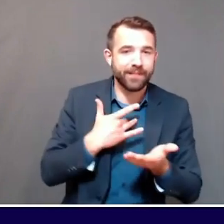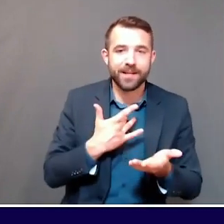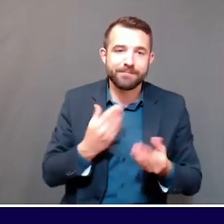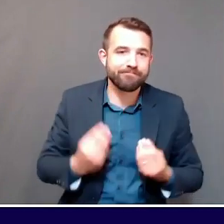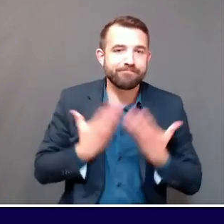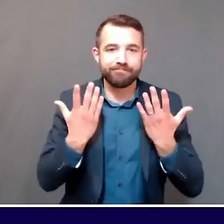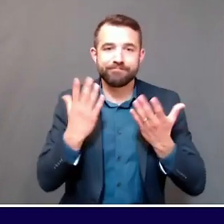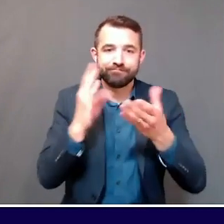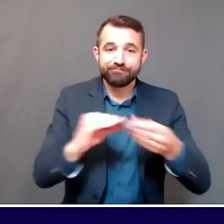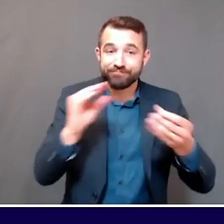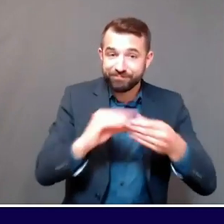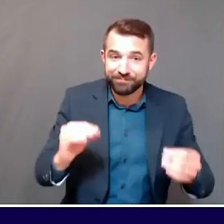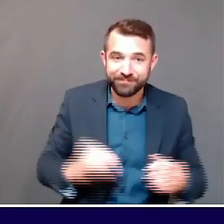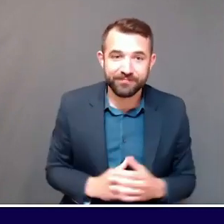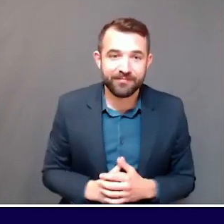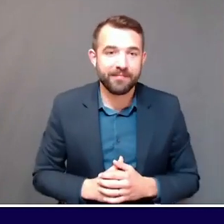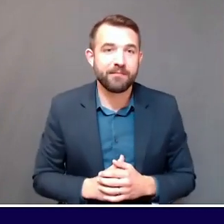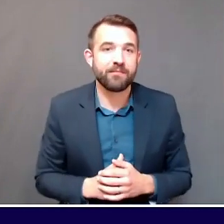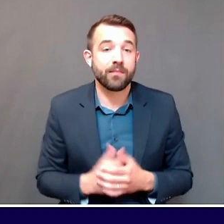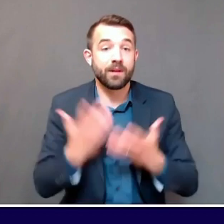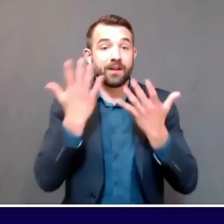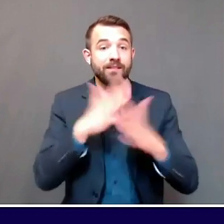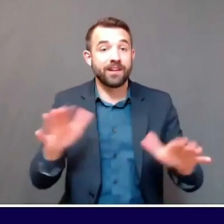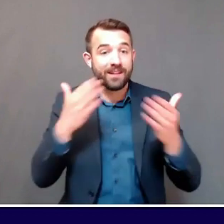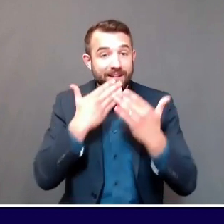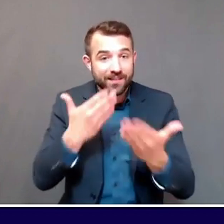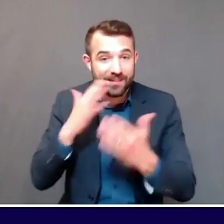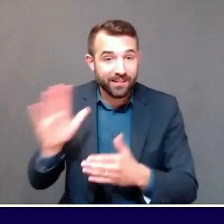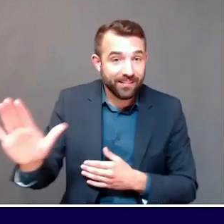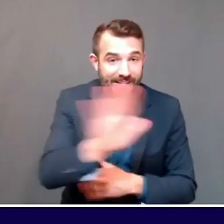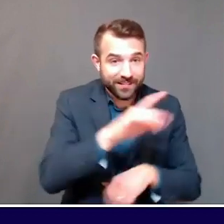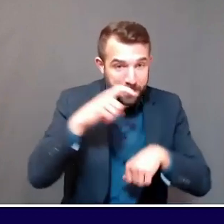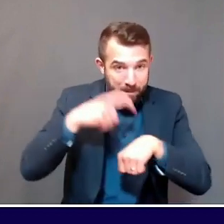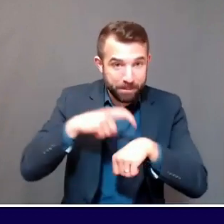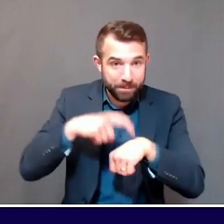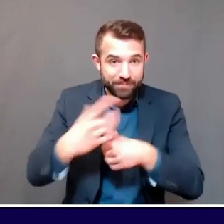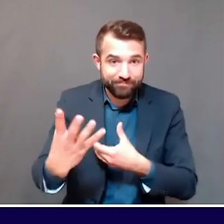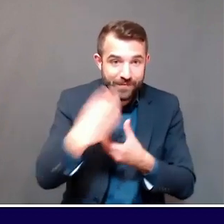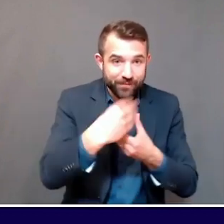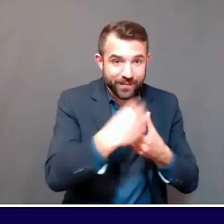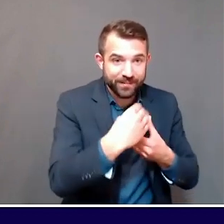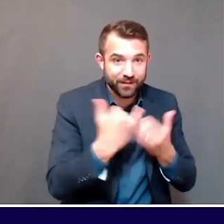that, everyone, thank you so much for taking some time to join us this afternoon.